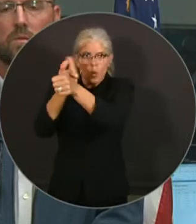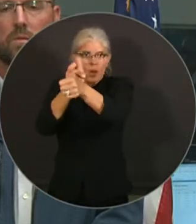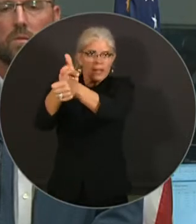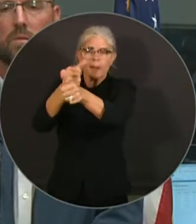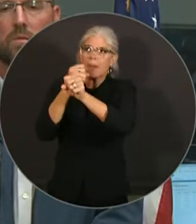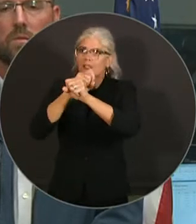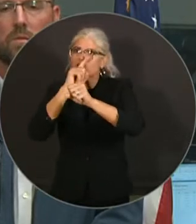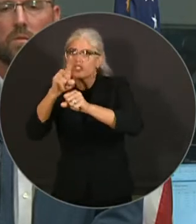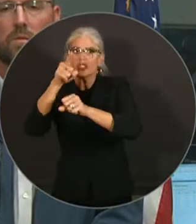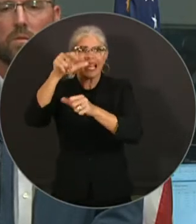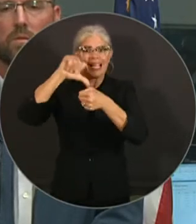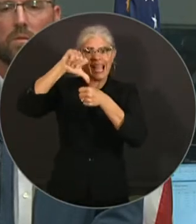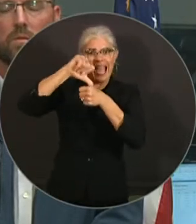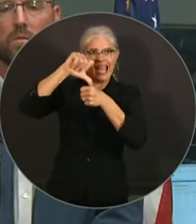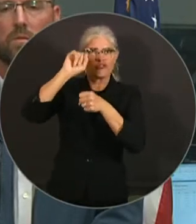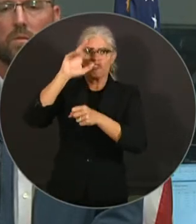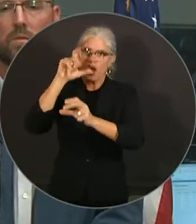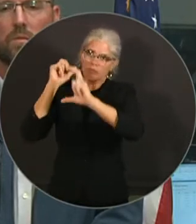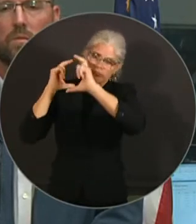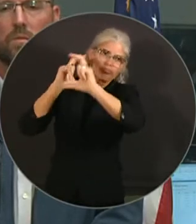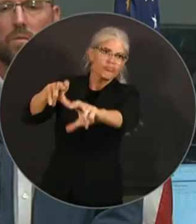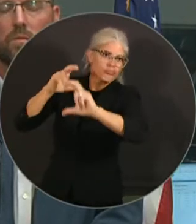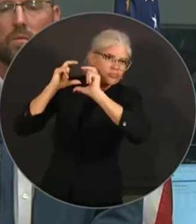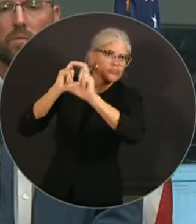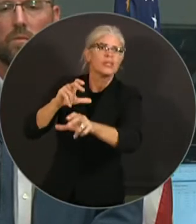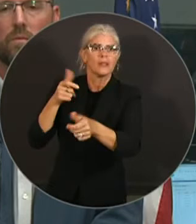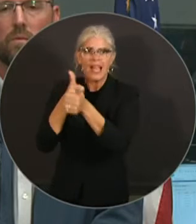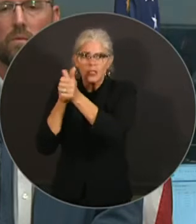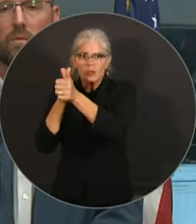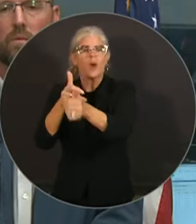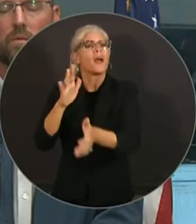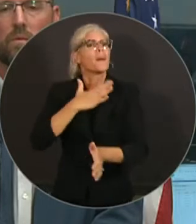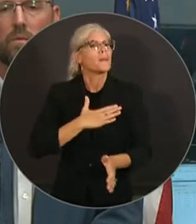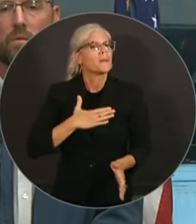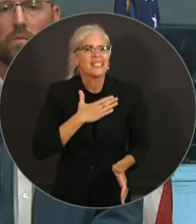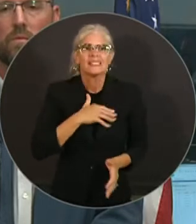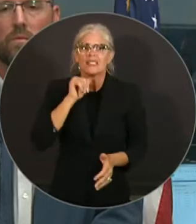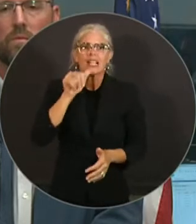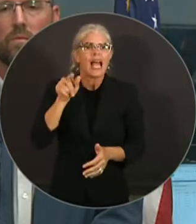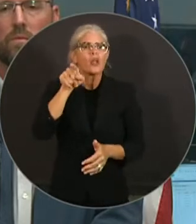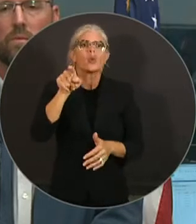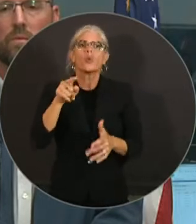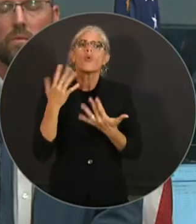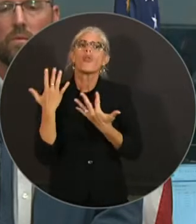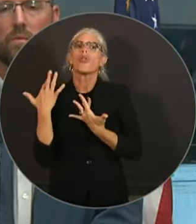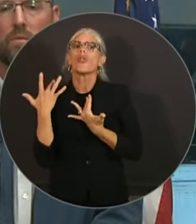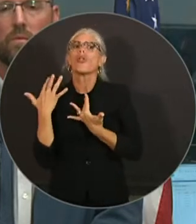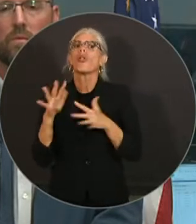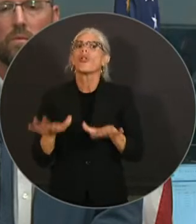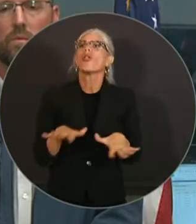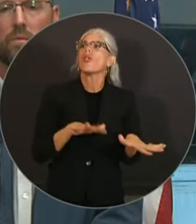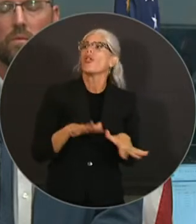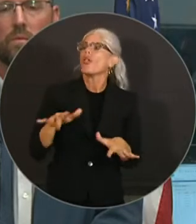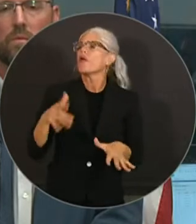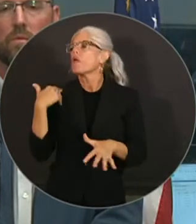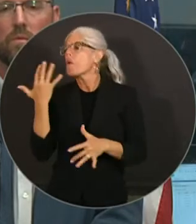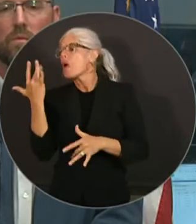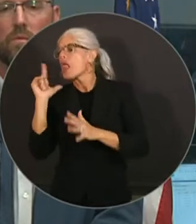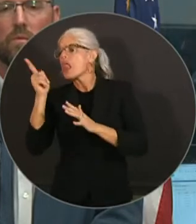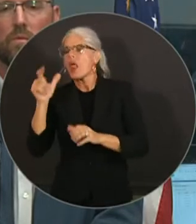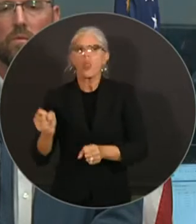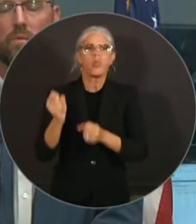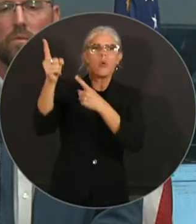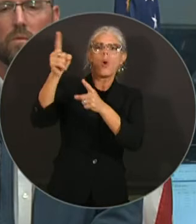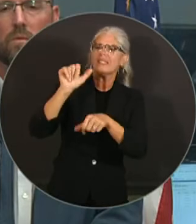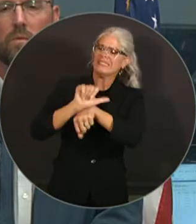to assist with traffic control to make sure that you get in. So please do not hesitate getting rid of dangerous debris that is in front of your home for fear